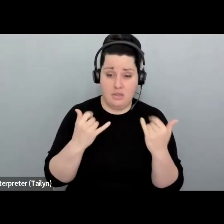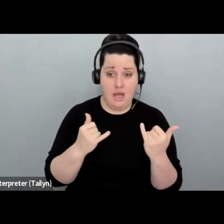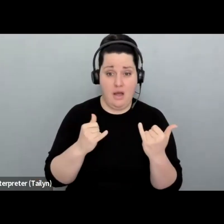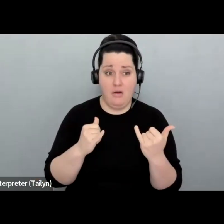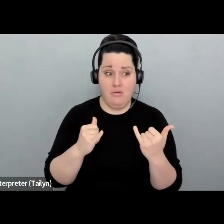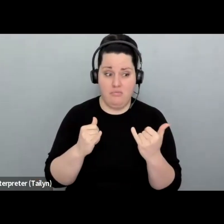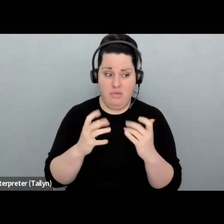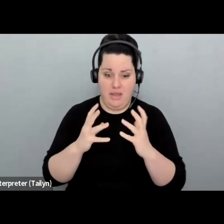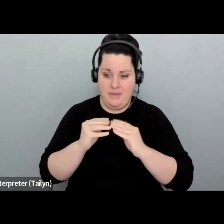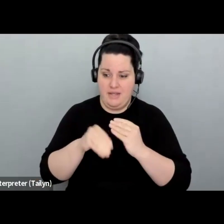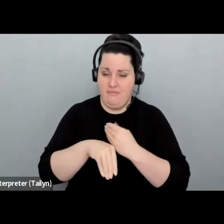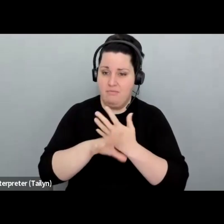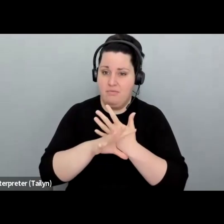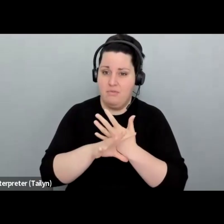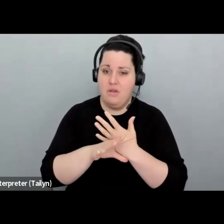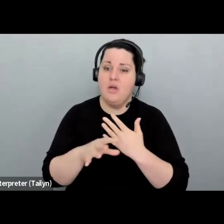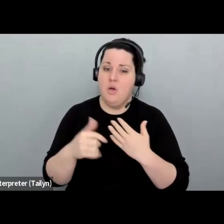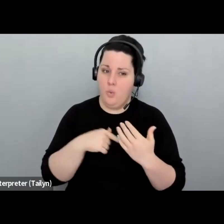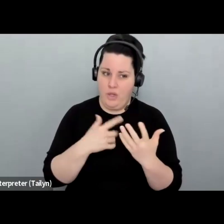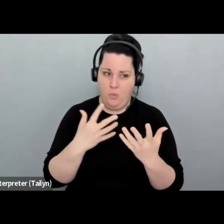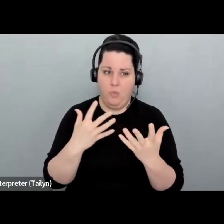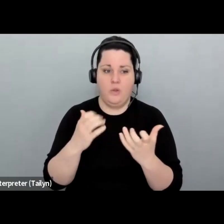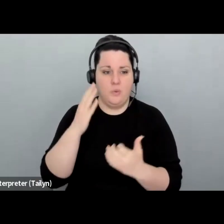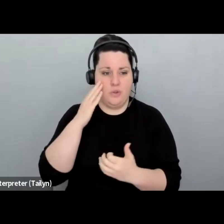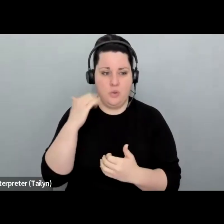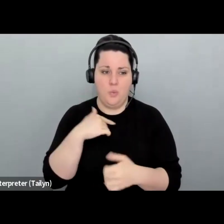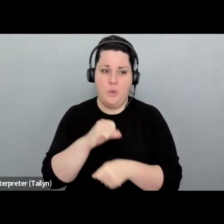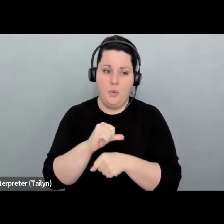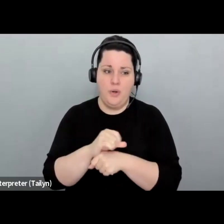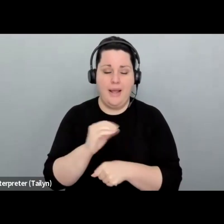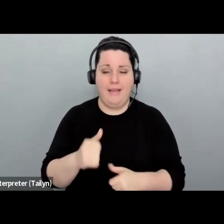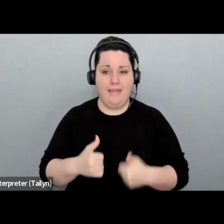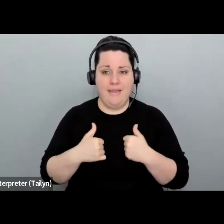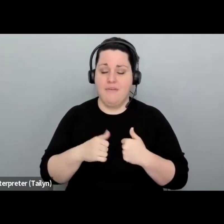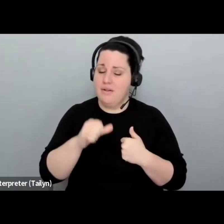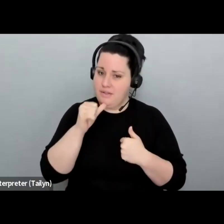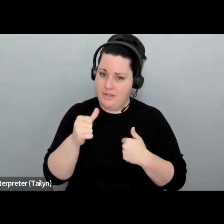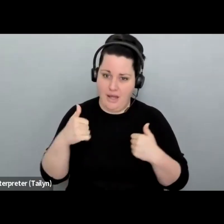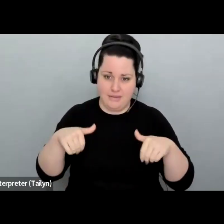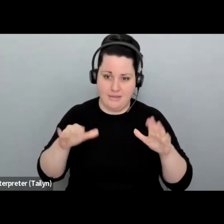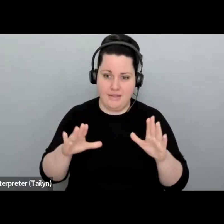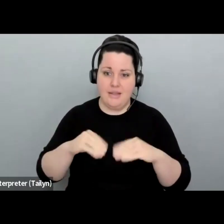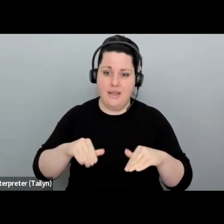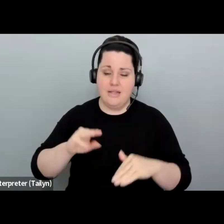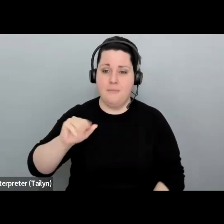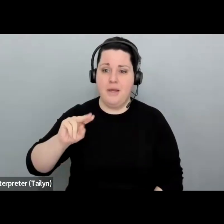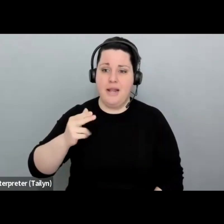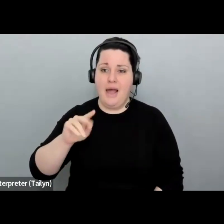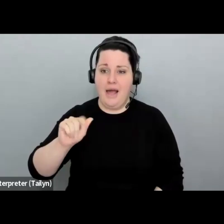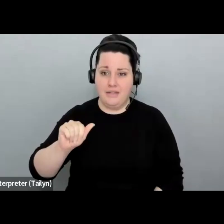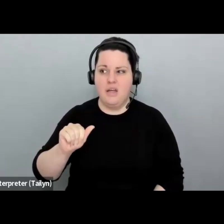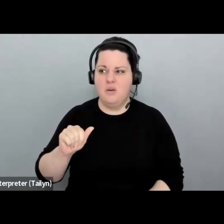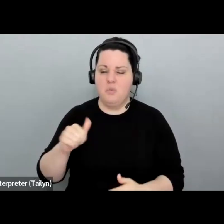online platform, the Roundtable would like to acknowledge that we work and live on unceded lands. Mannahatta, or the place that is widely known as New